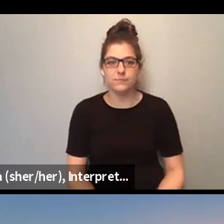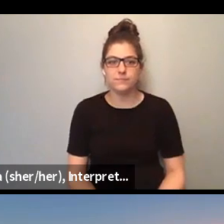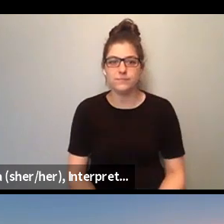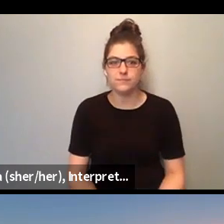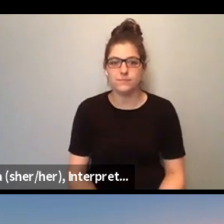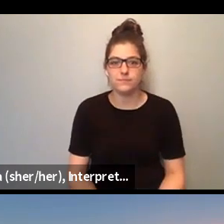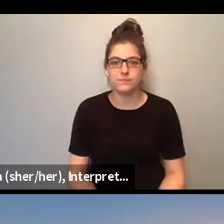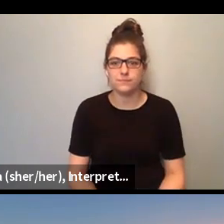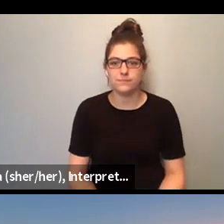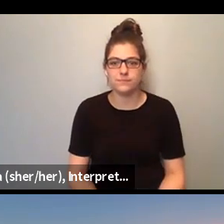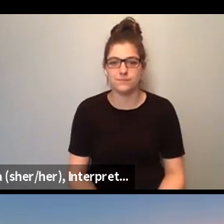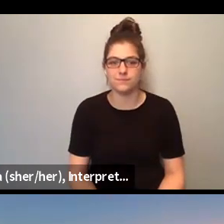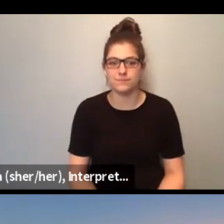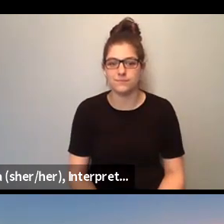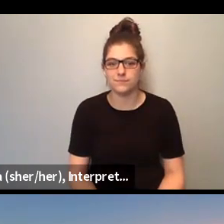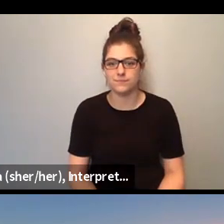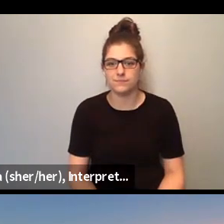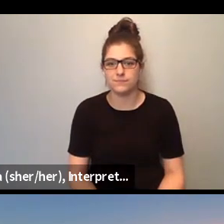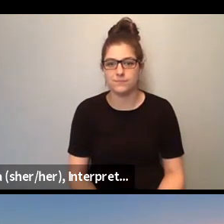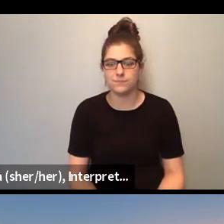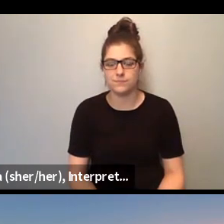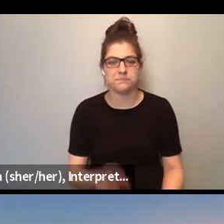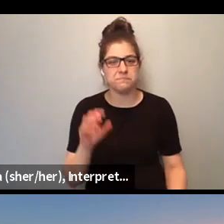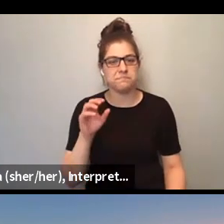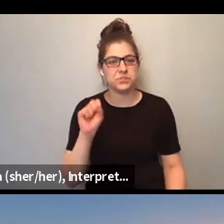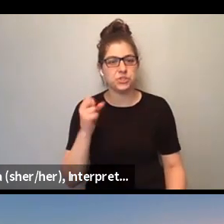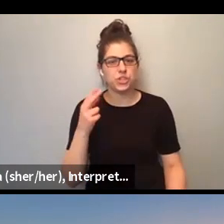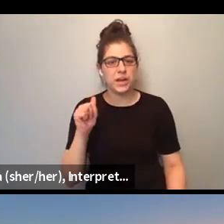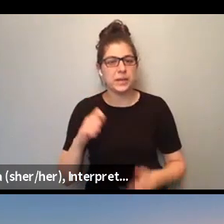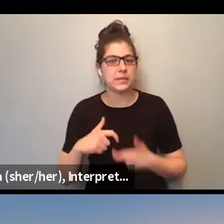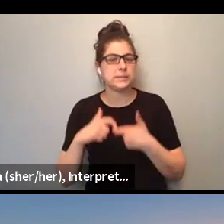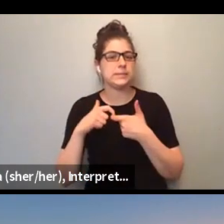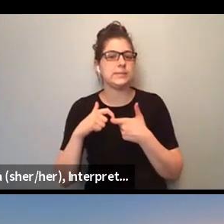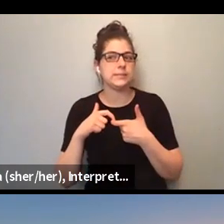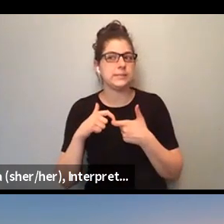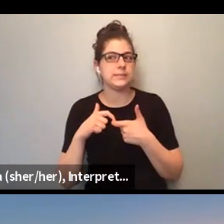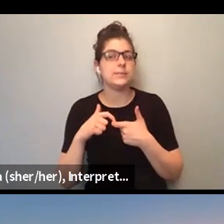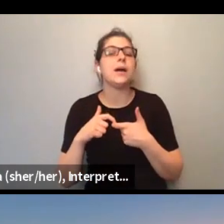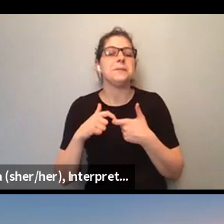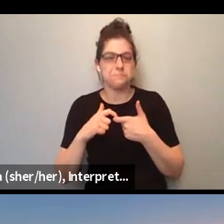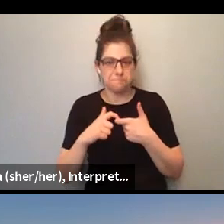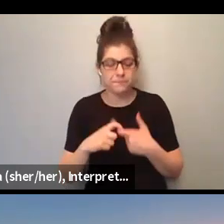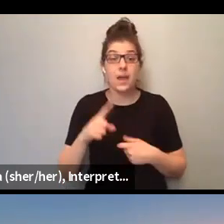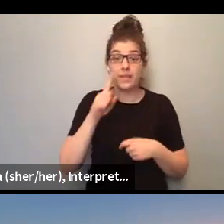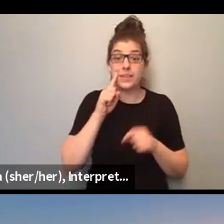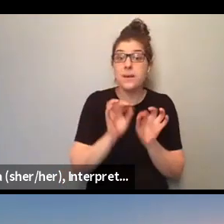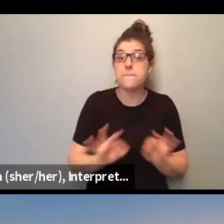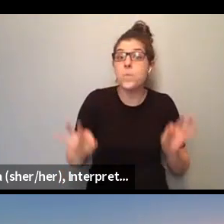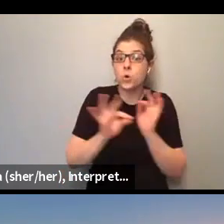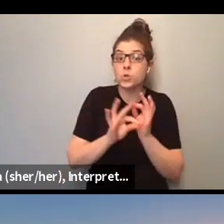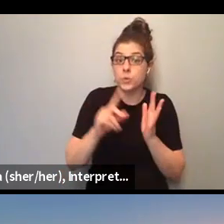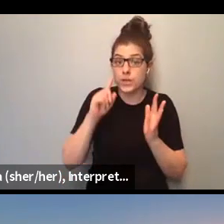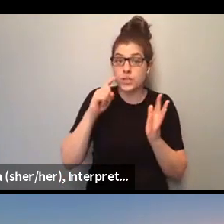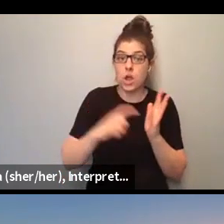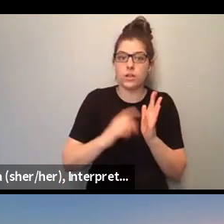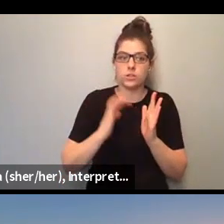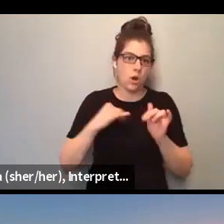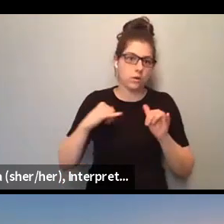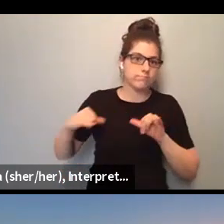Well, I think it's first important to acknowledge our common goal, whether